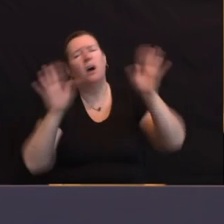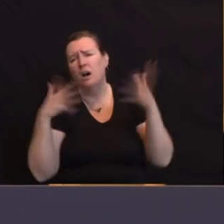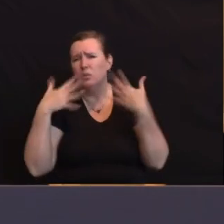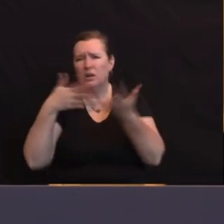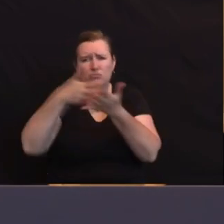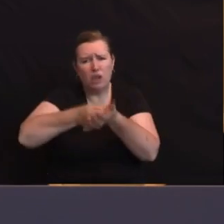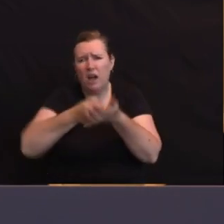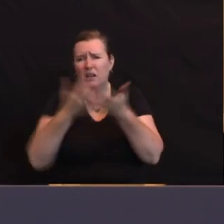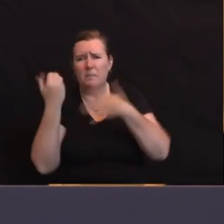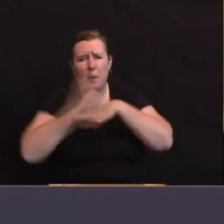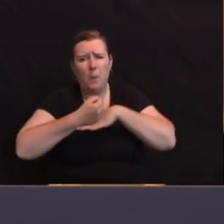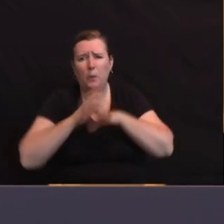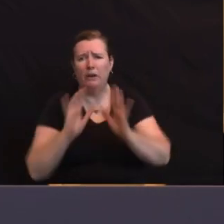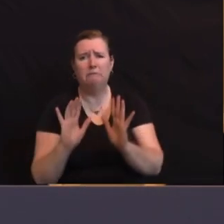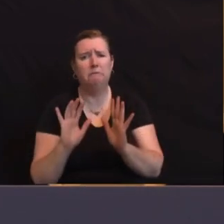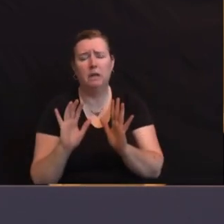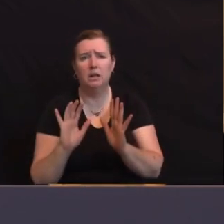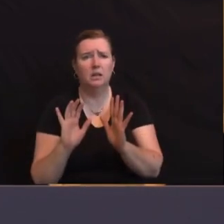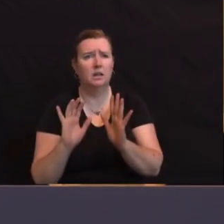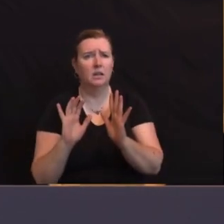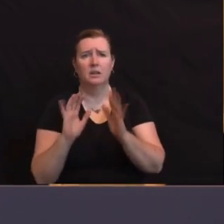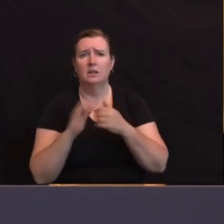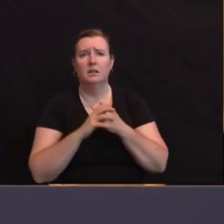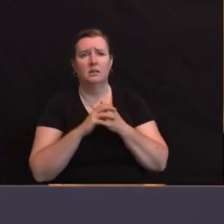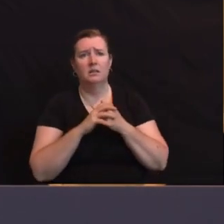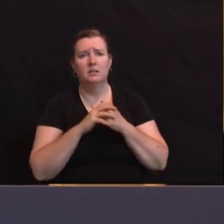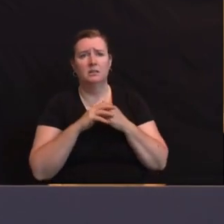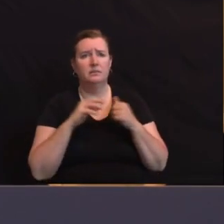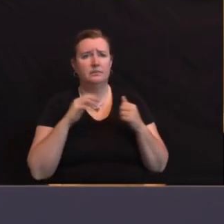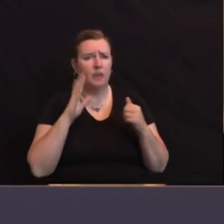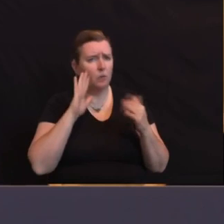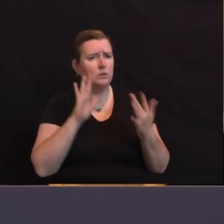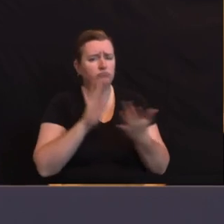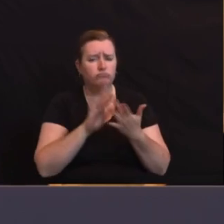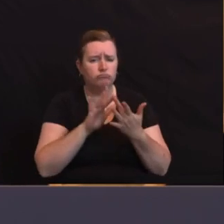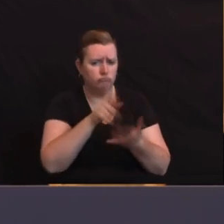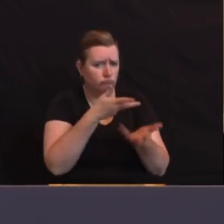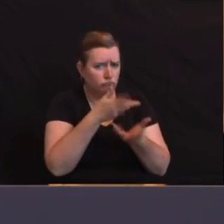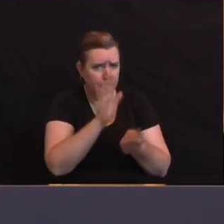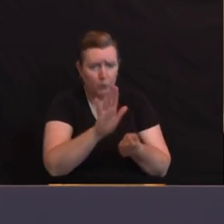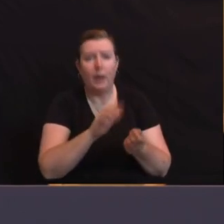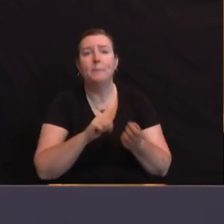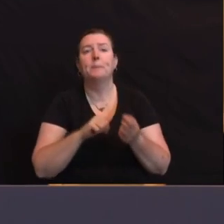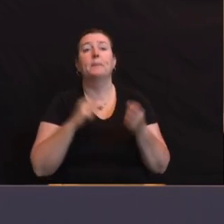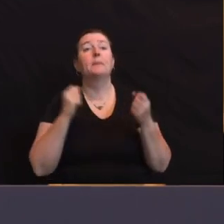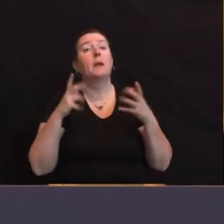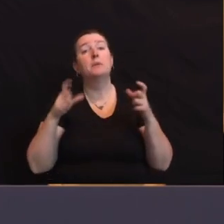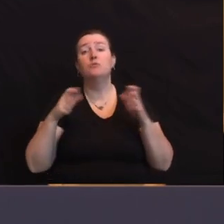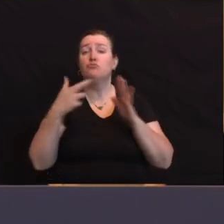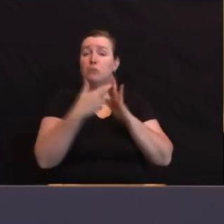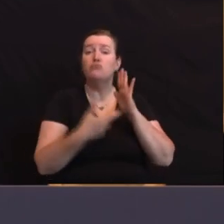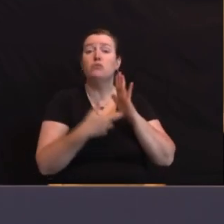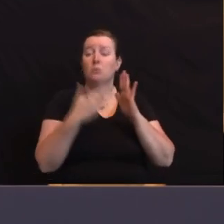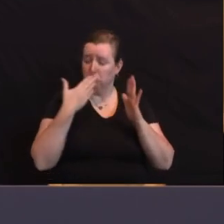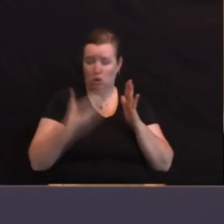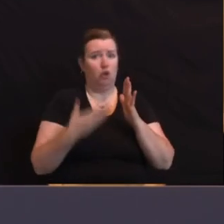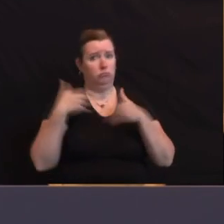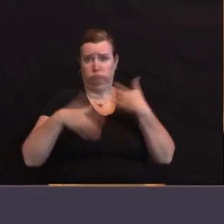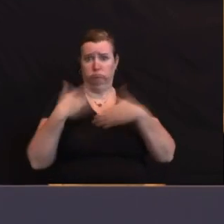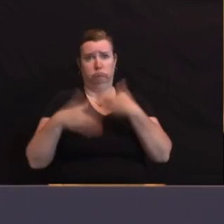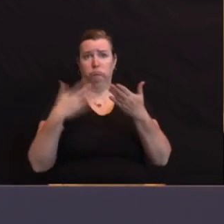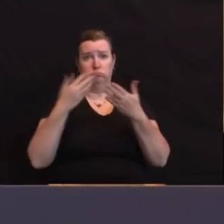reasons. So I'll come back to you. And by the way, so far, so good. We got a lot of people who have registered. So the good news